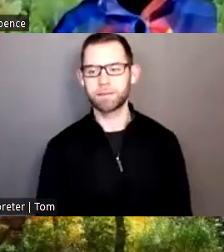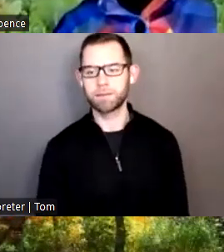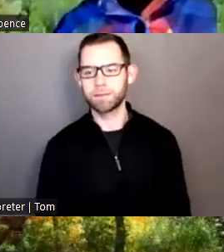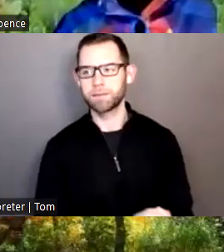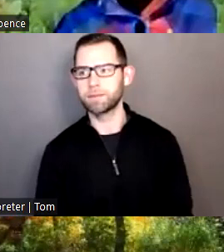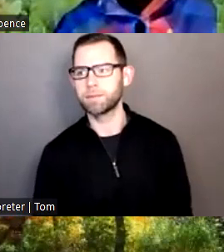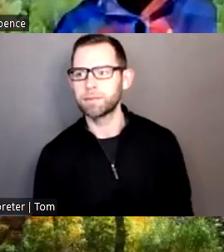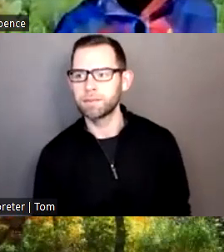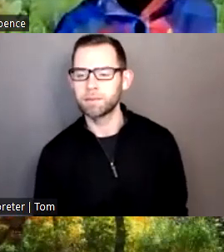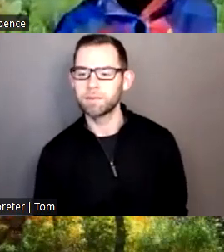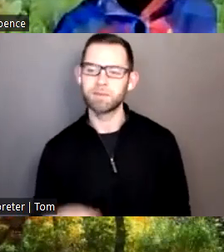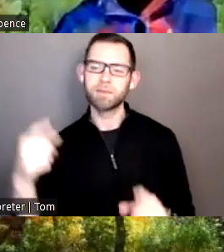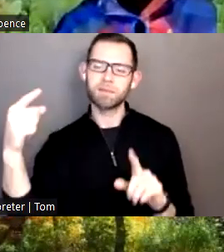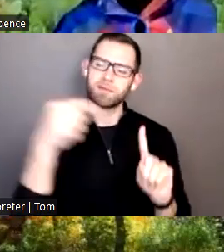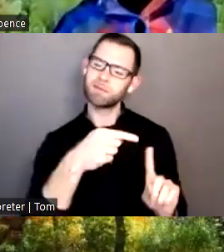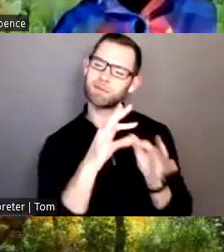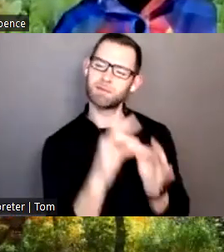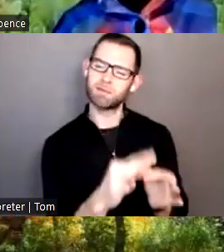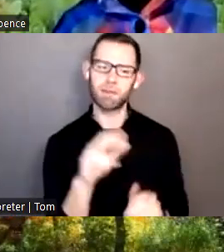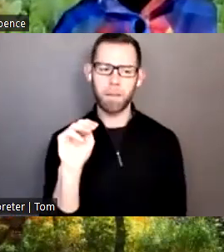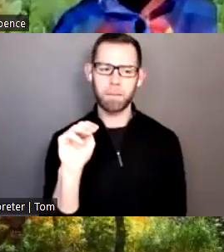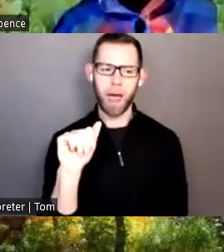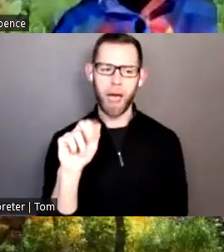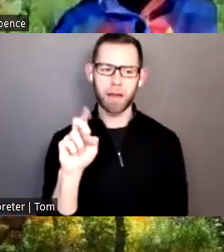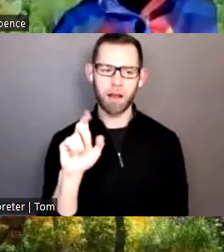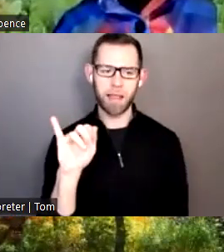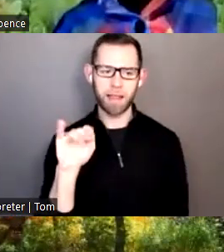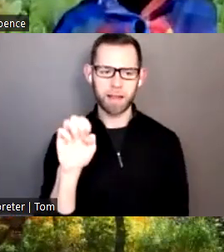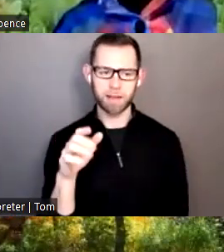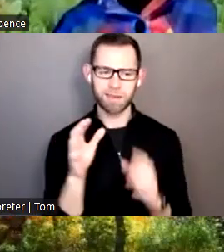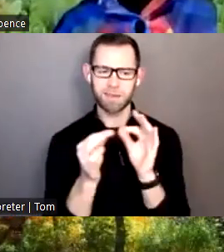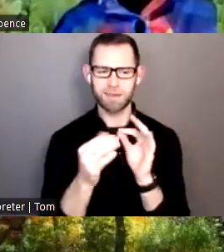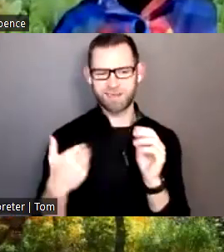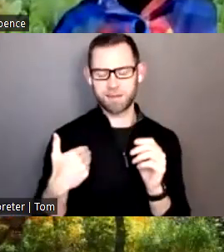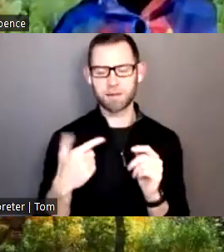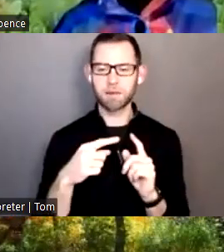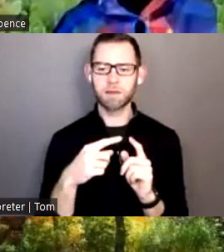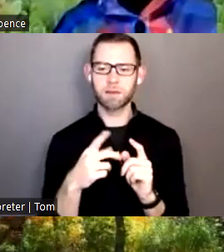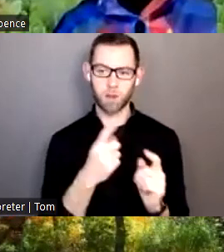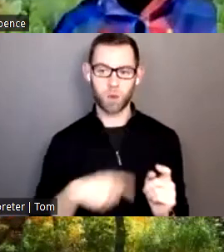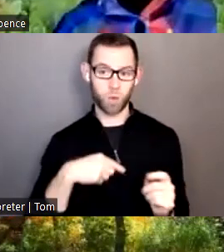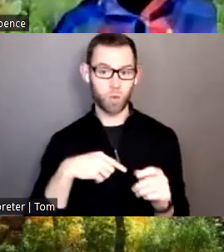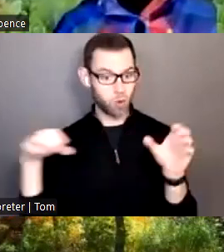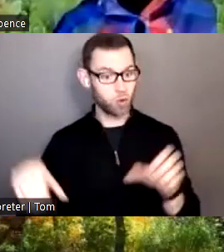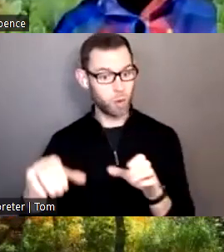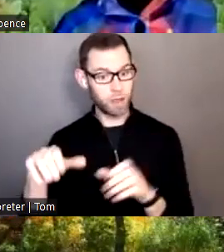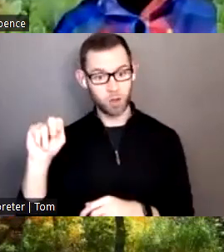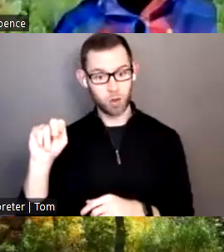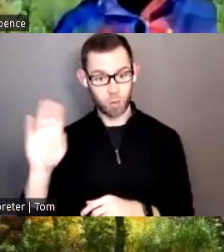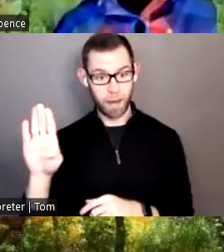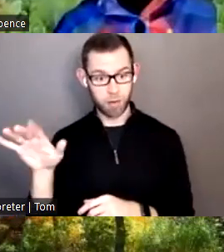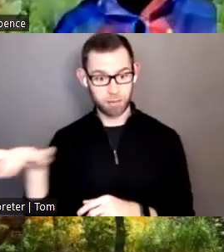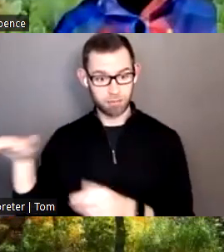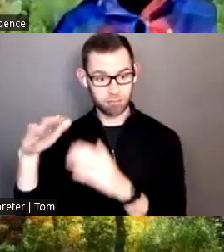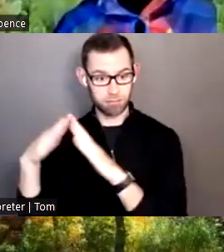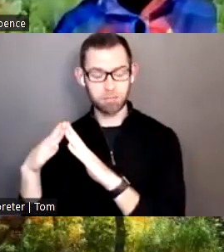it also goes to what Madeline was saying as well of what we did and have been doing in New Bedford is New Bedford has